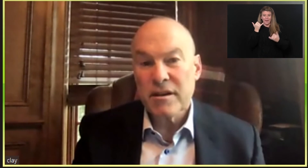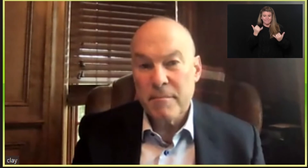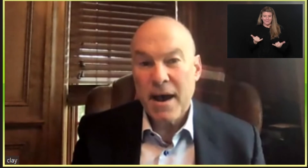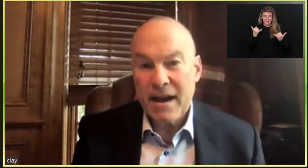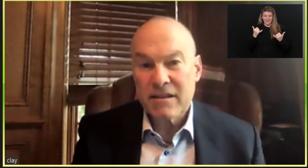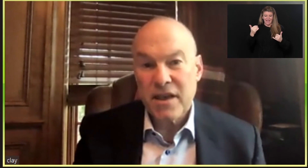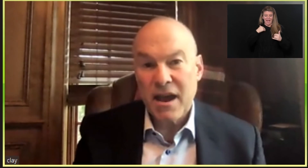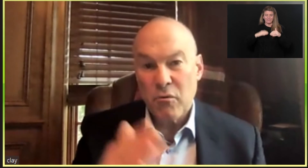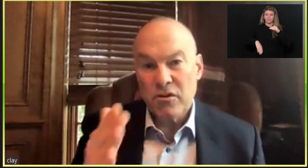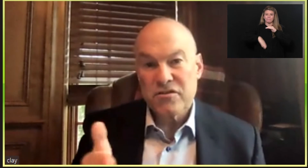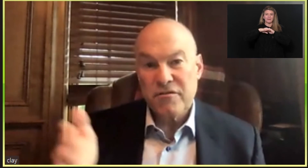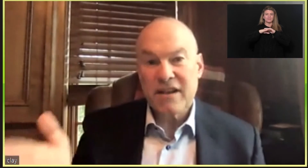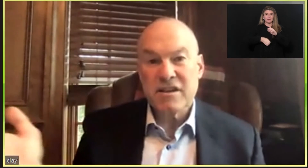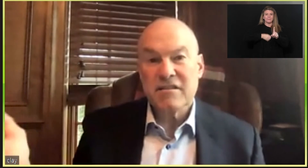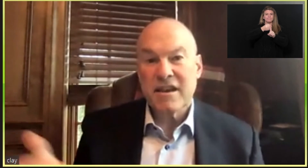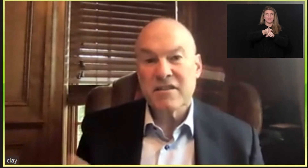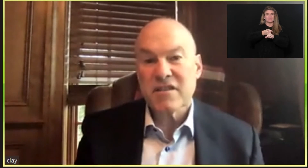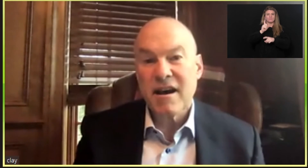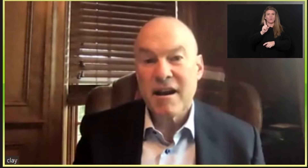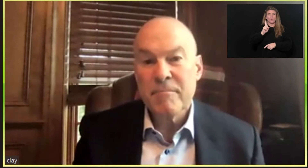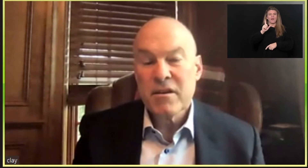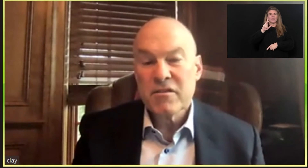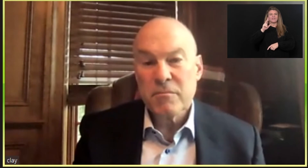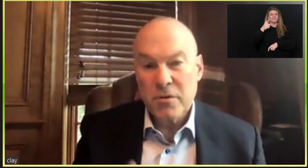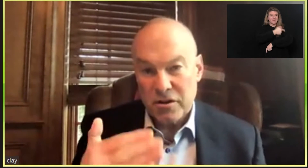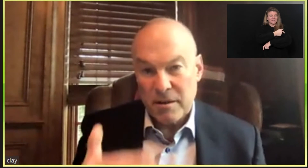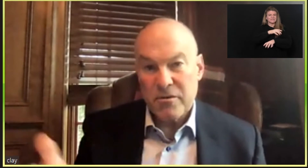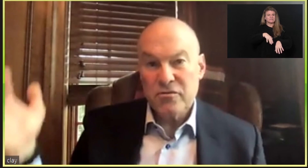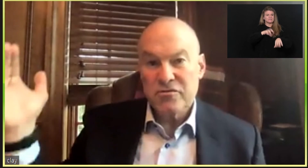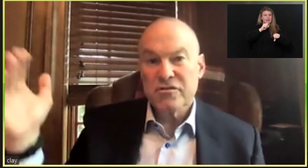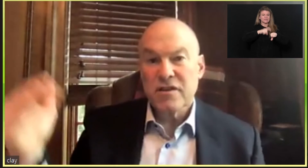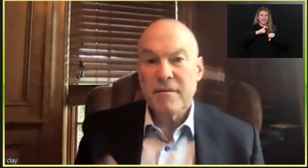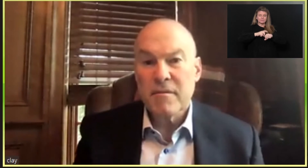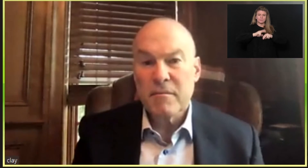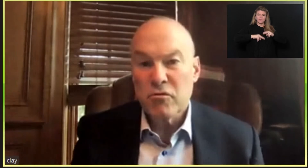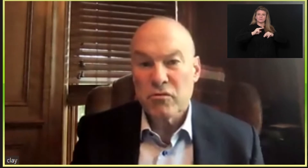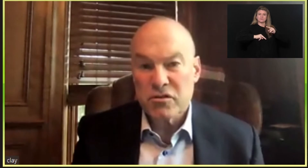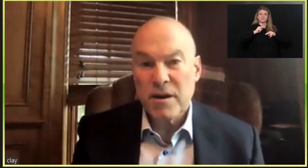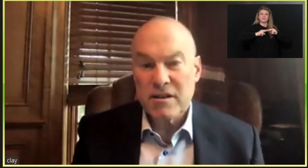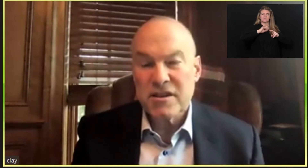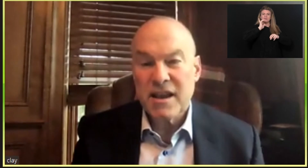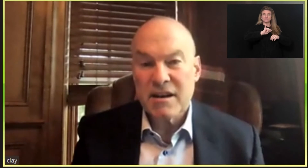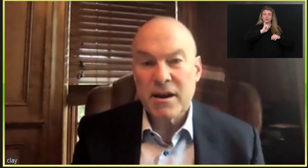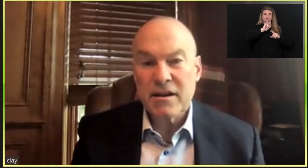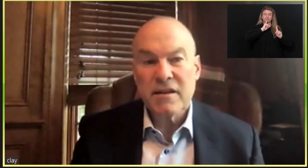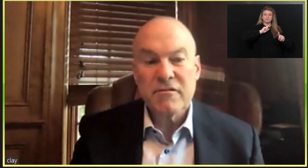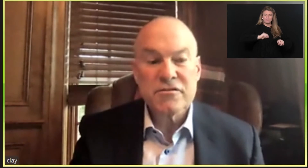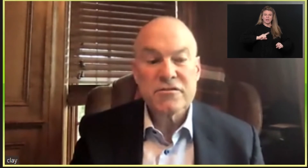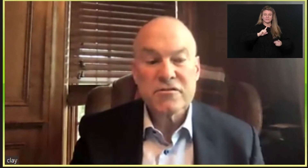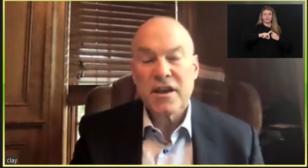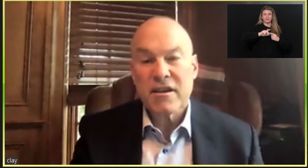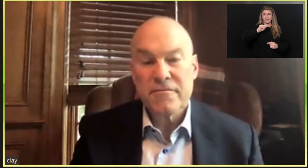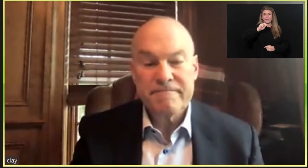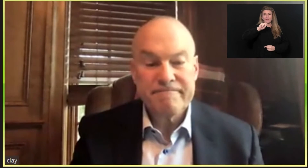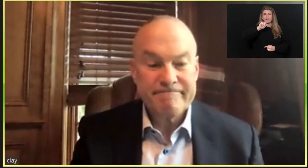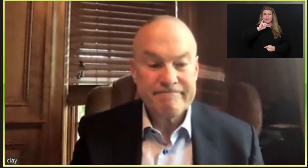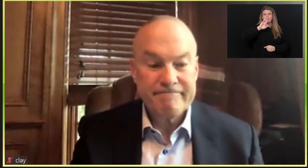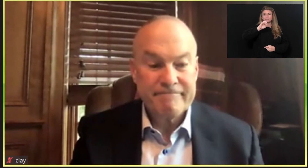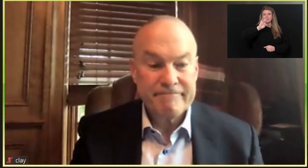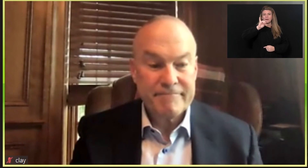maximal impact of that, whereas the vaccine takes time to build up those immune response, the antibody levels. So thank